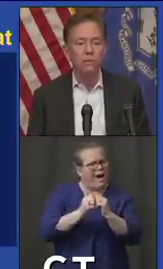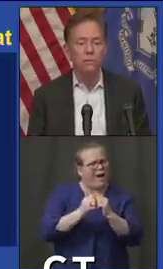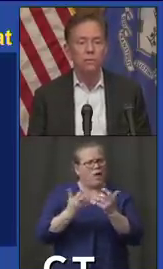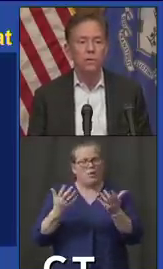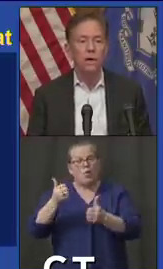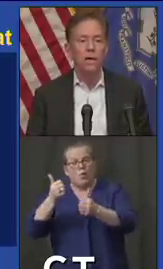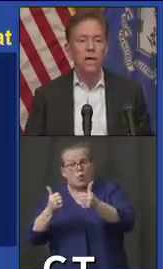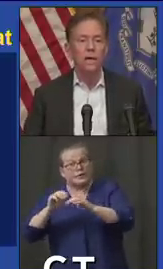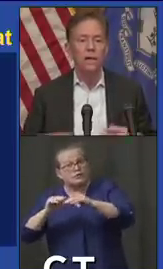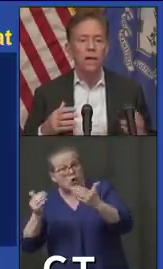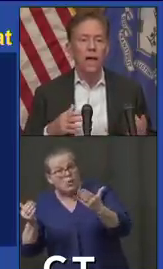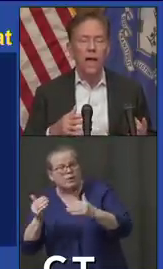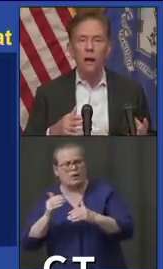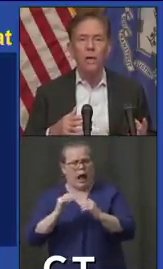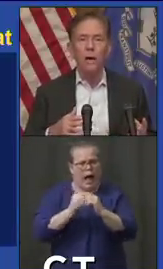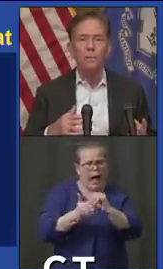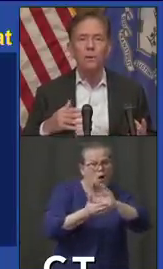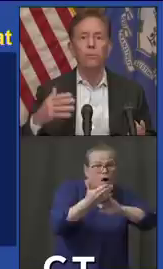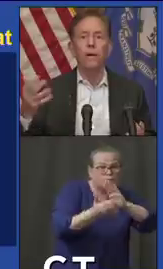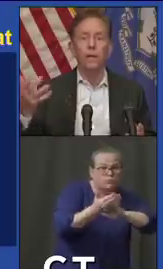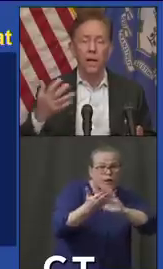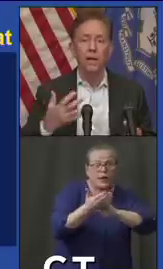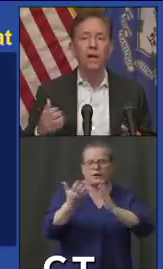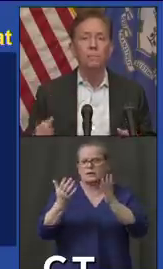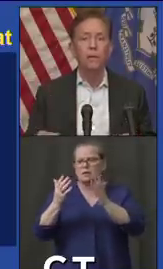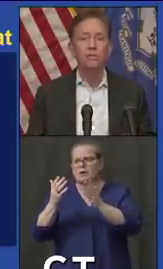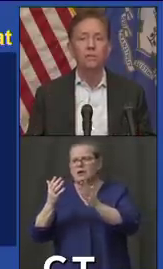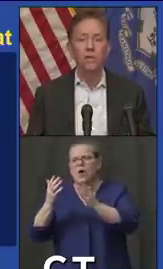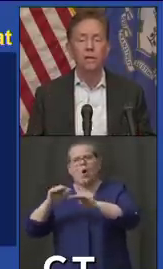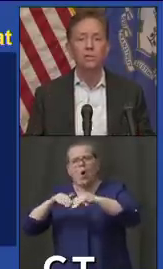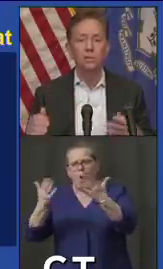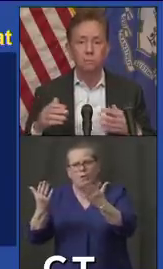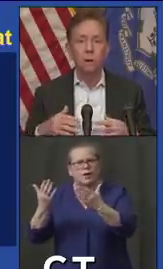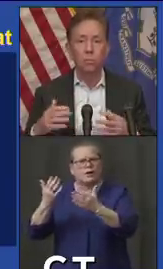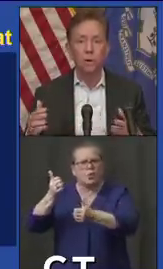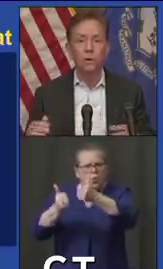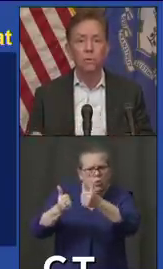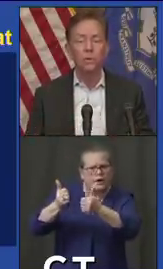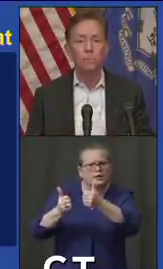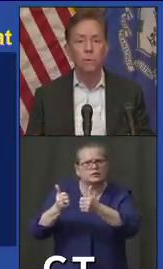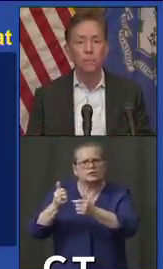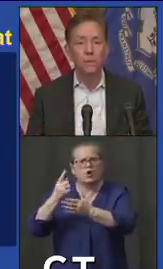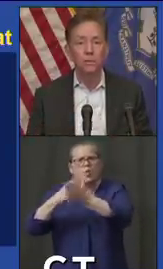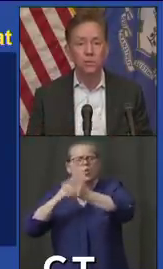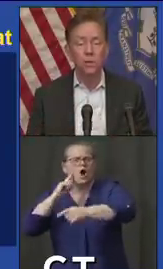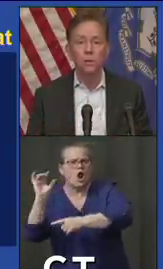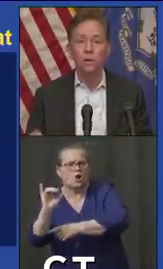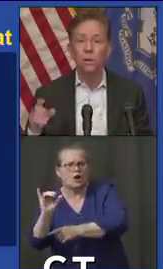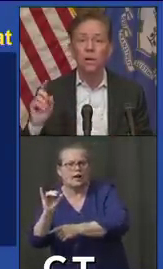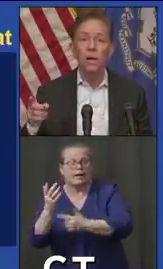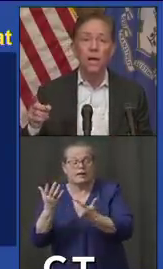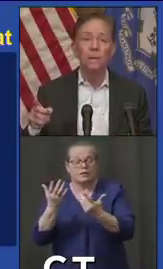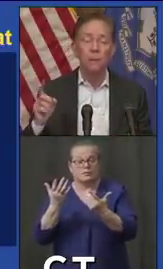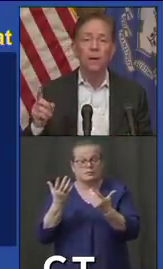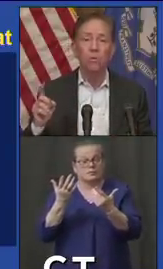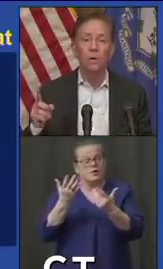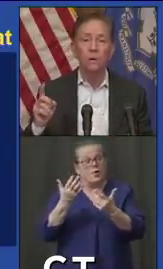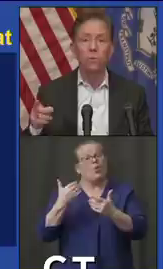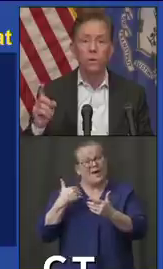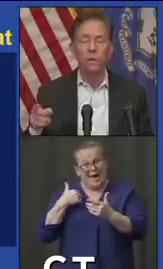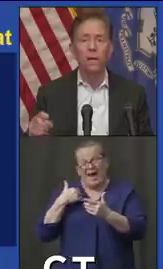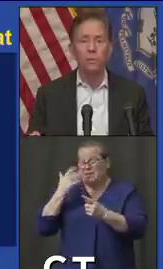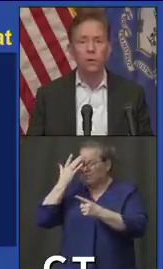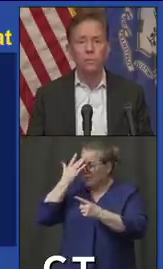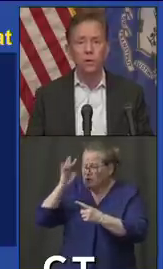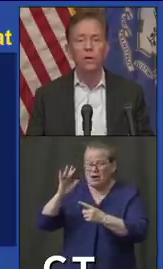reopen levels. Again, how we operate, we got a lot of that best intelligence by working with the business community and by working